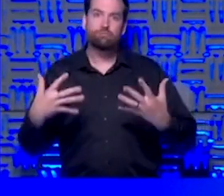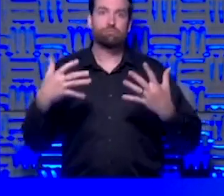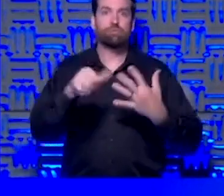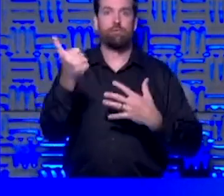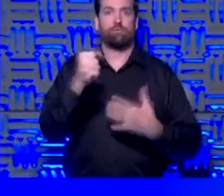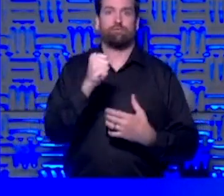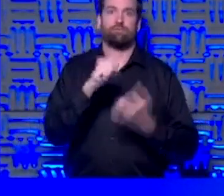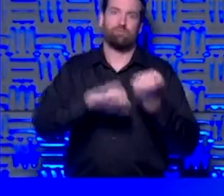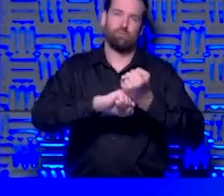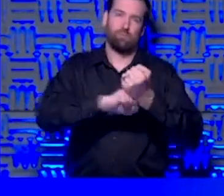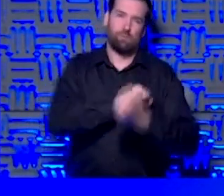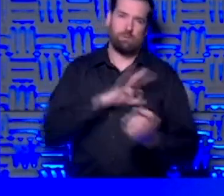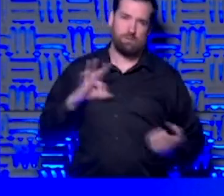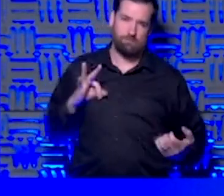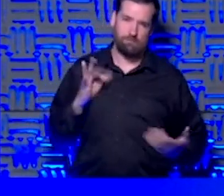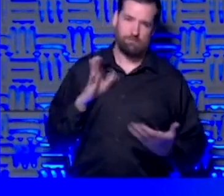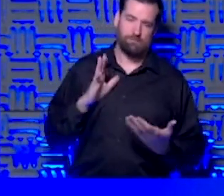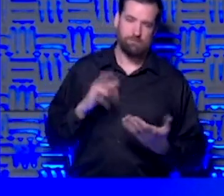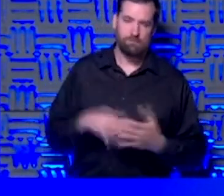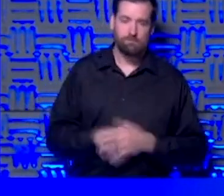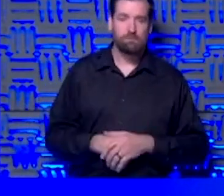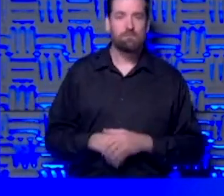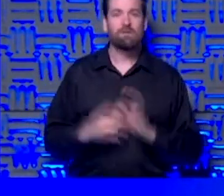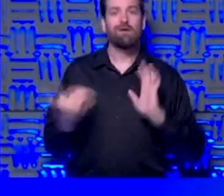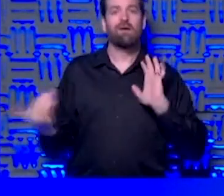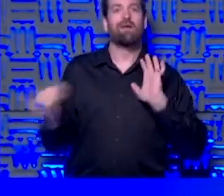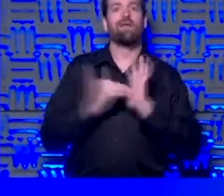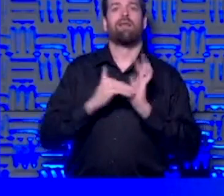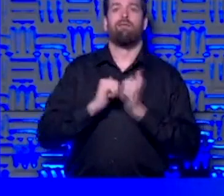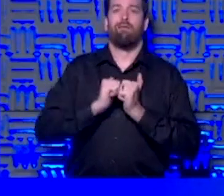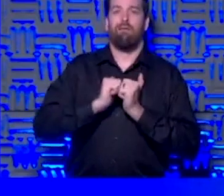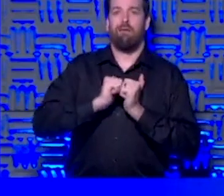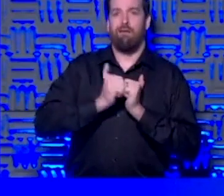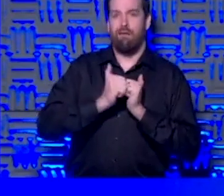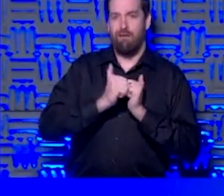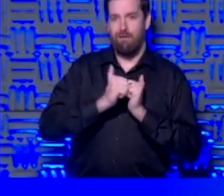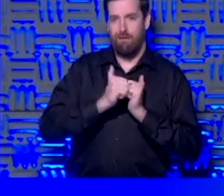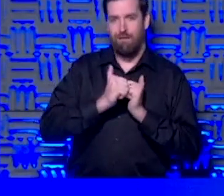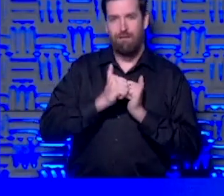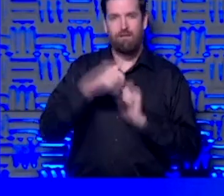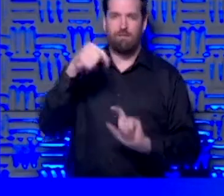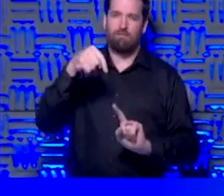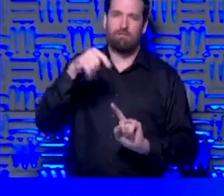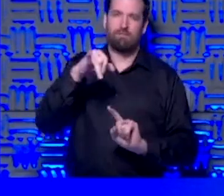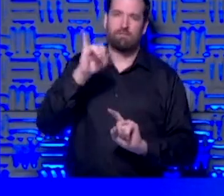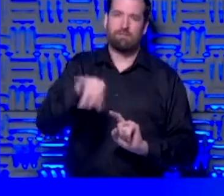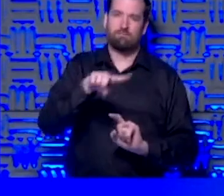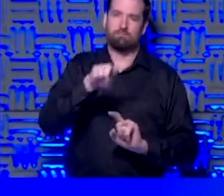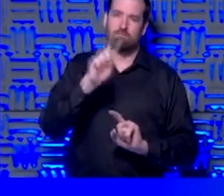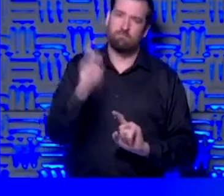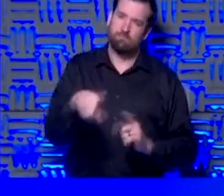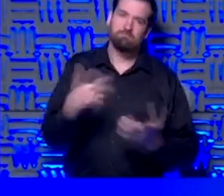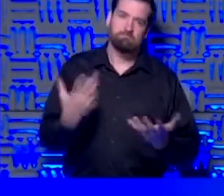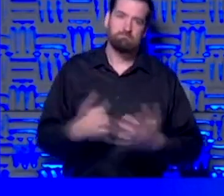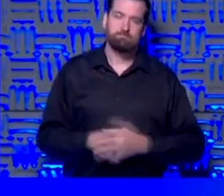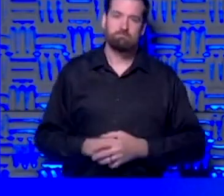at the school. But again, in what ways are they going to go about interacting is the important part about